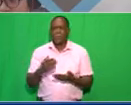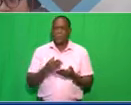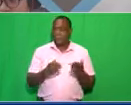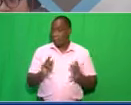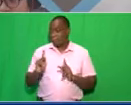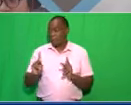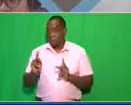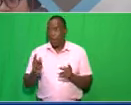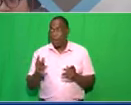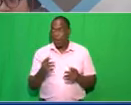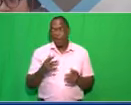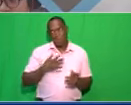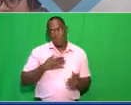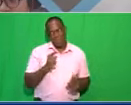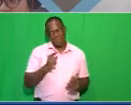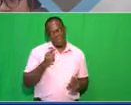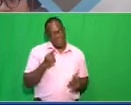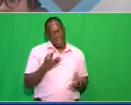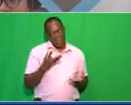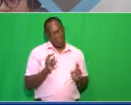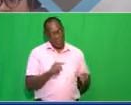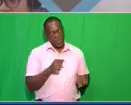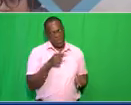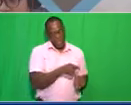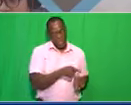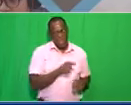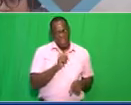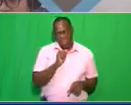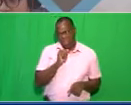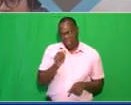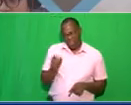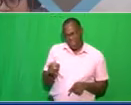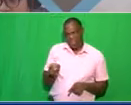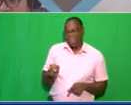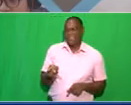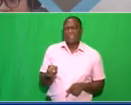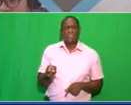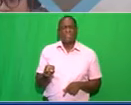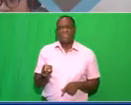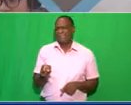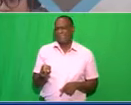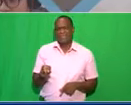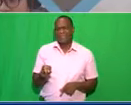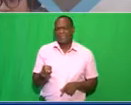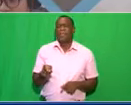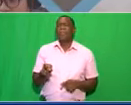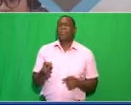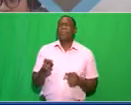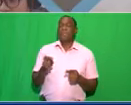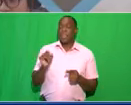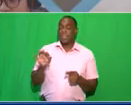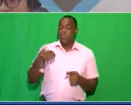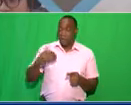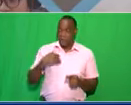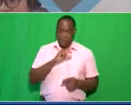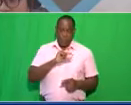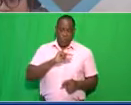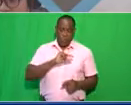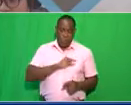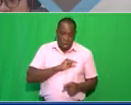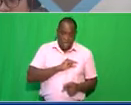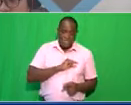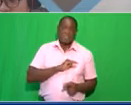want to choose for specific reasons. But that quality assurance system will in fact